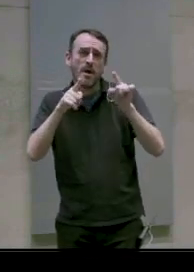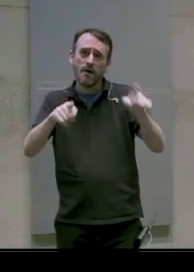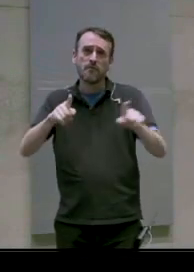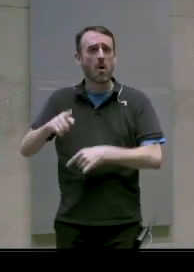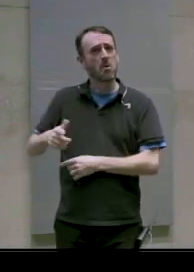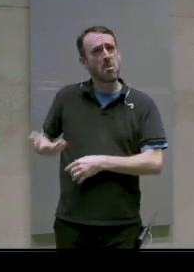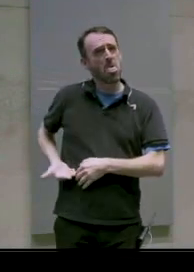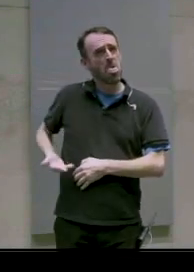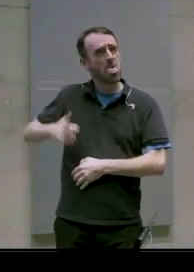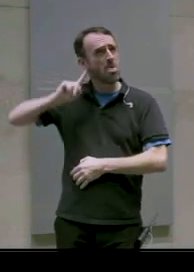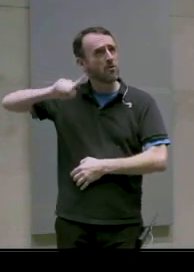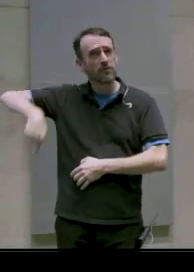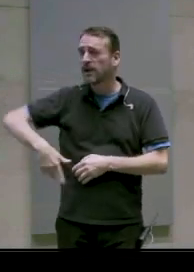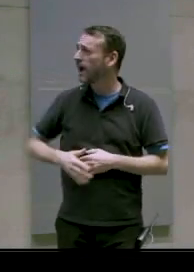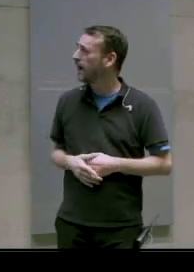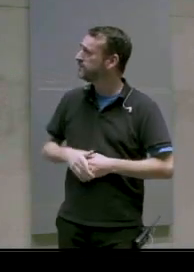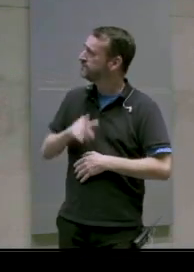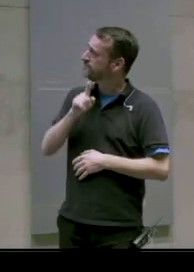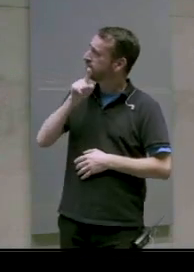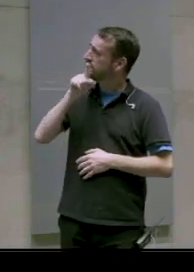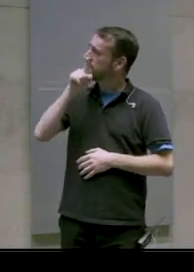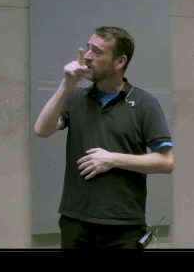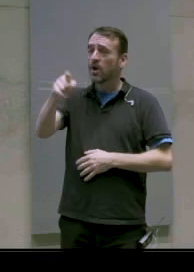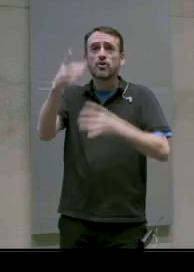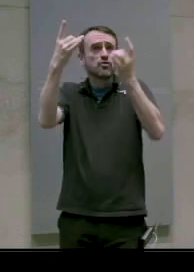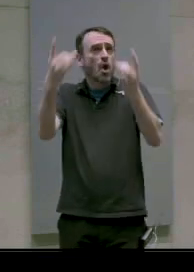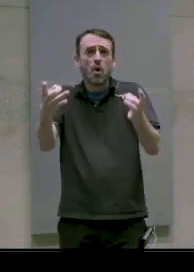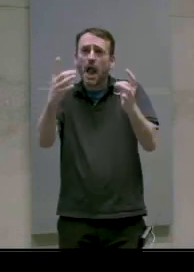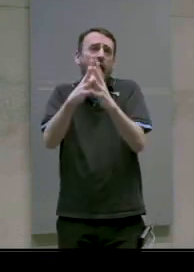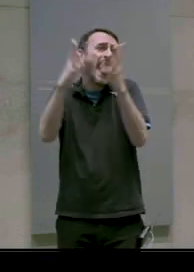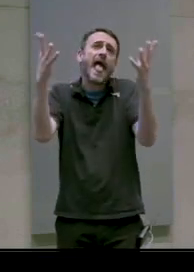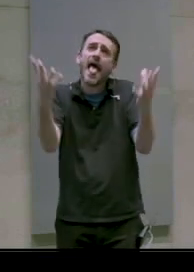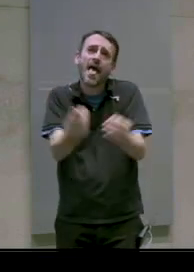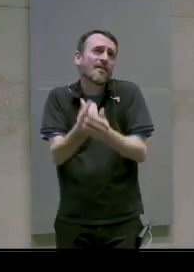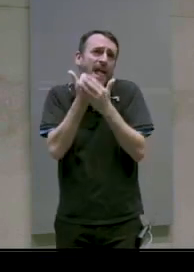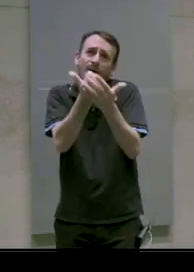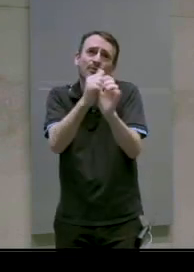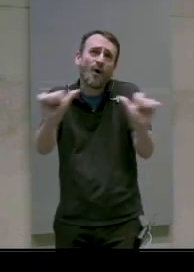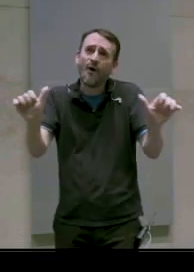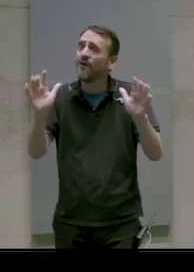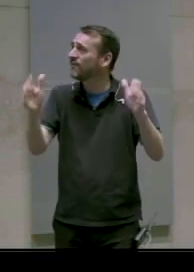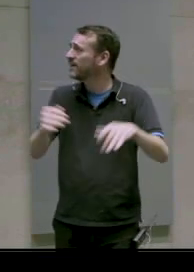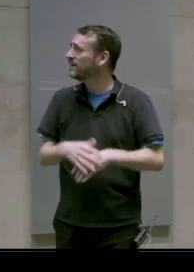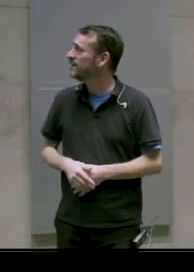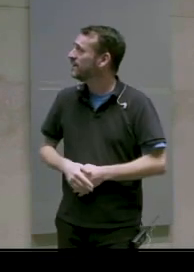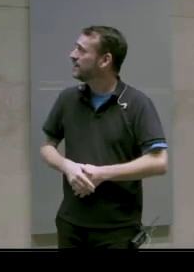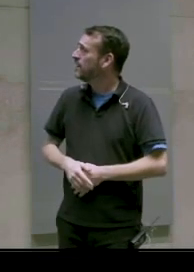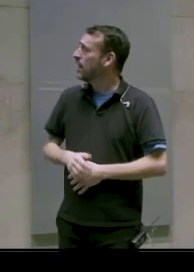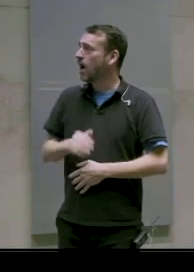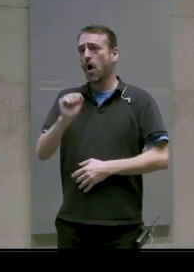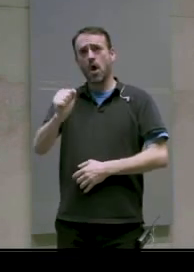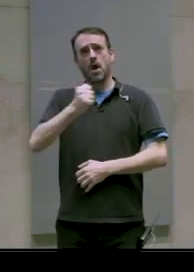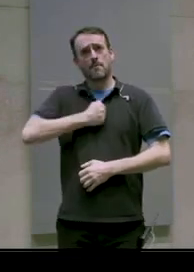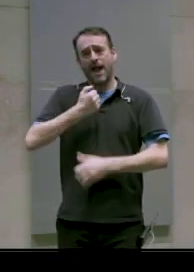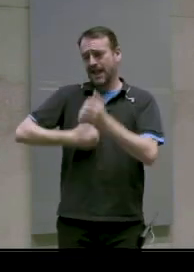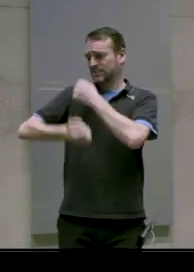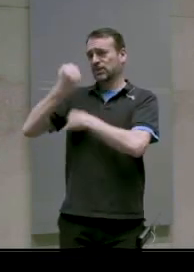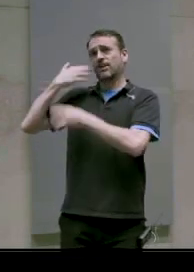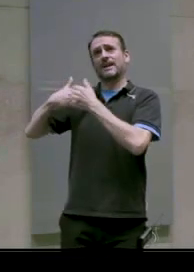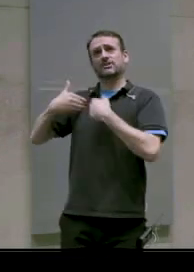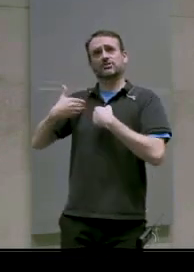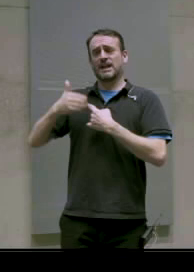Disregard, Yoga is All You Need by Green Tea Neighbor, and No Depression in My Generation by Iron